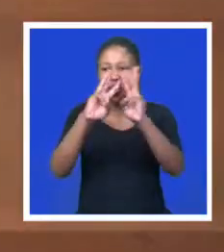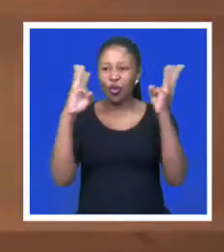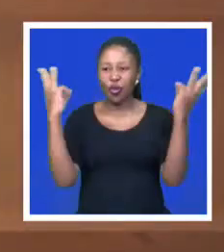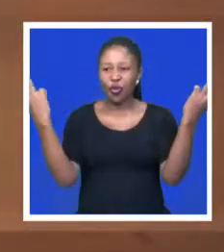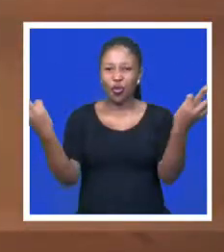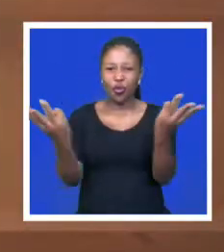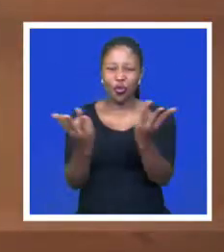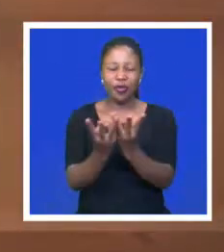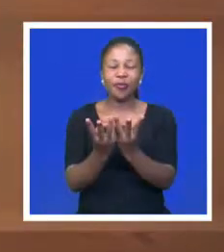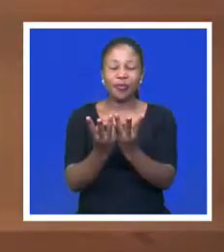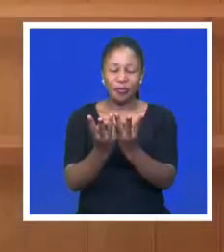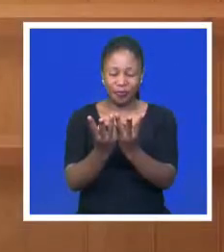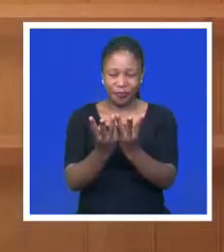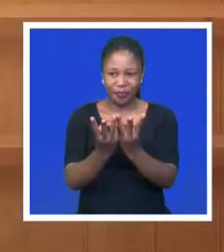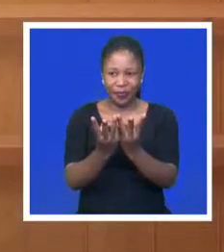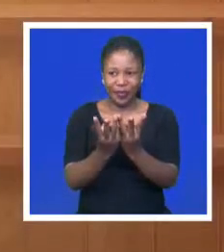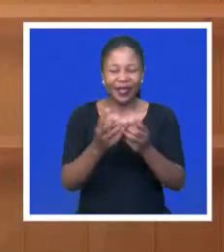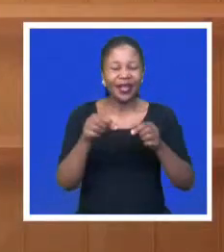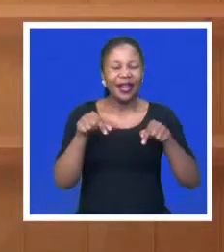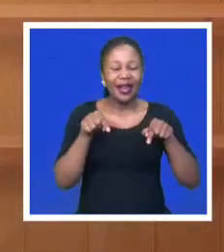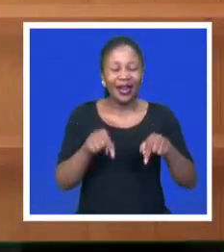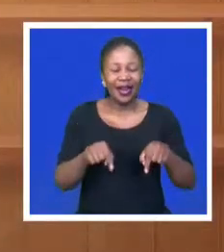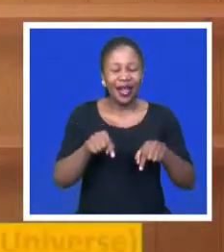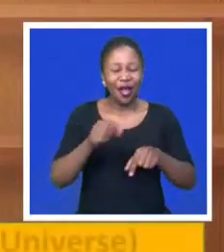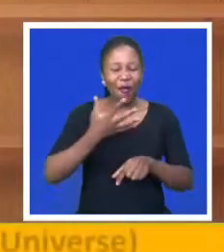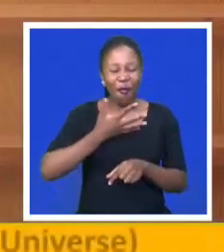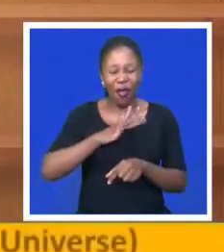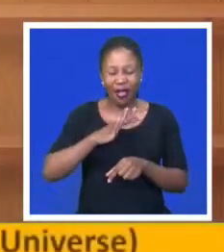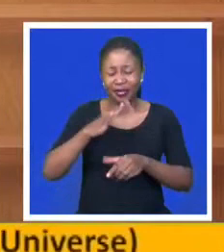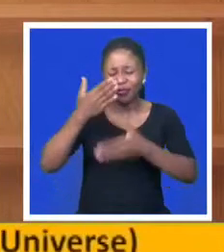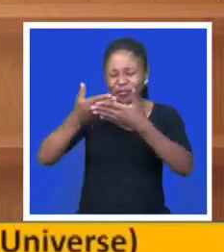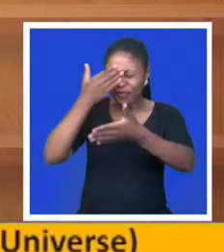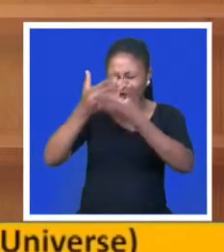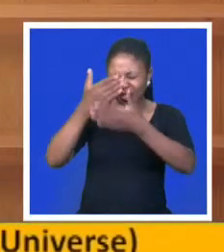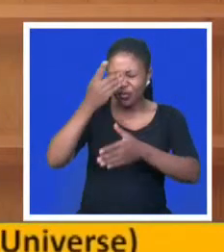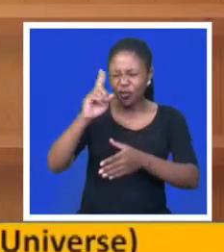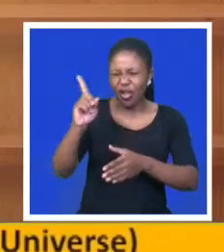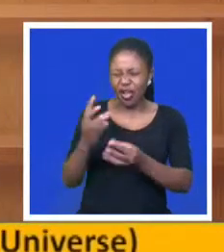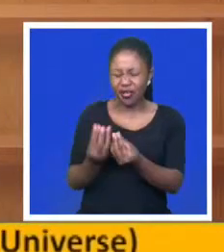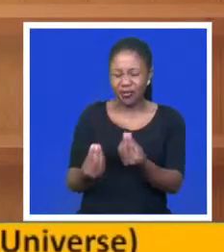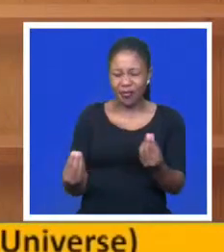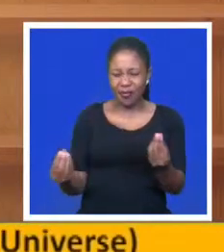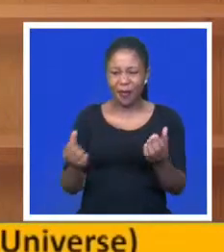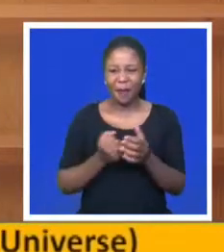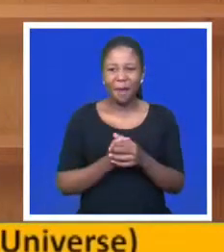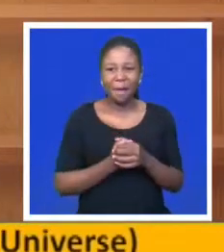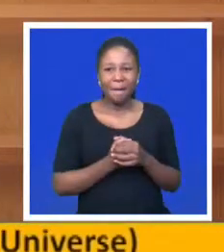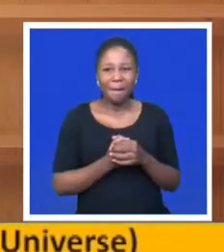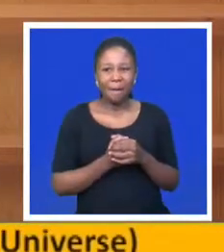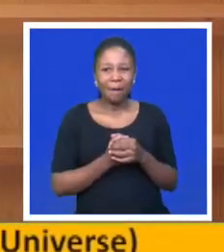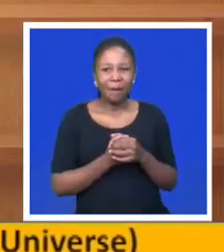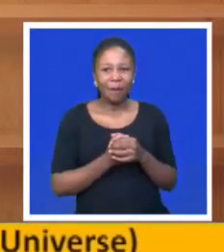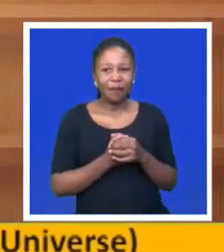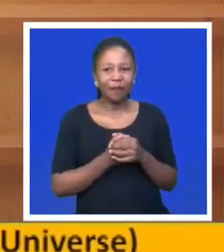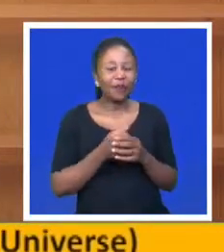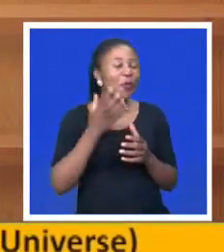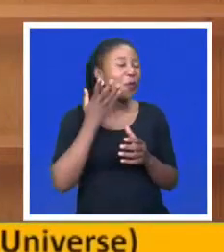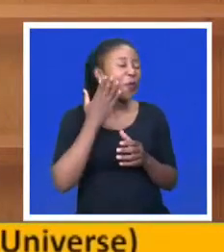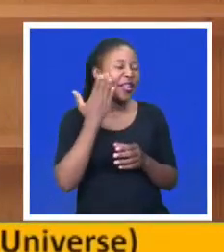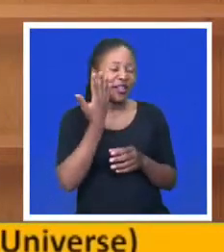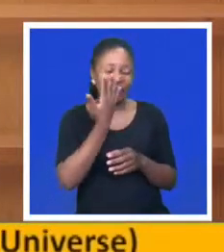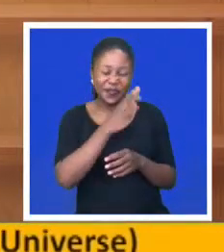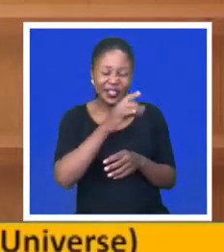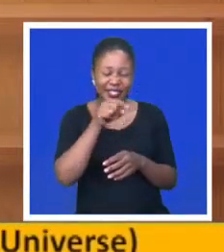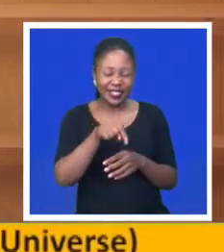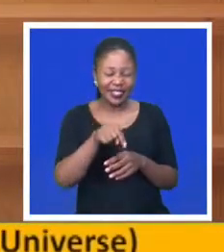the viewer to have learned by the end of the lesson? By the end of the lesson, the learners should be able to describe the state